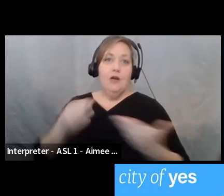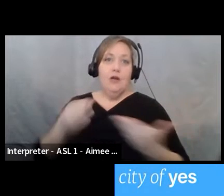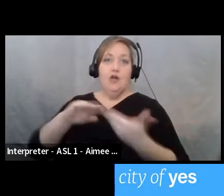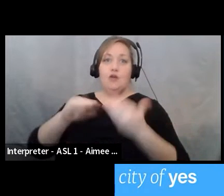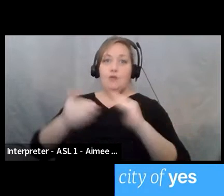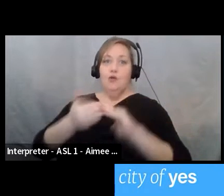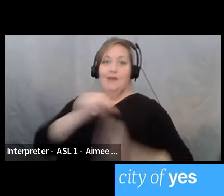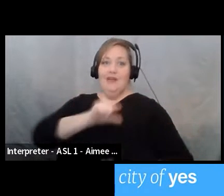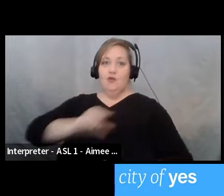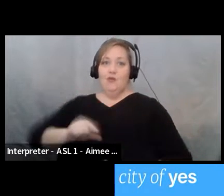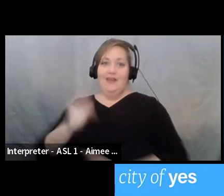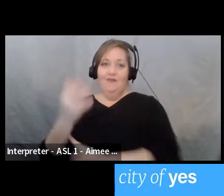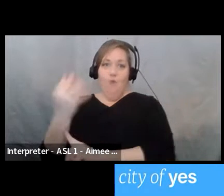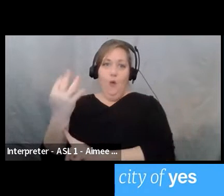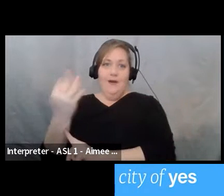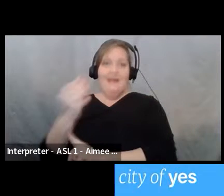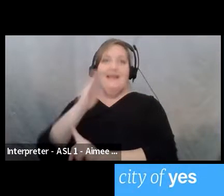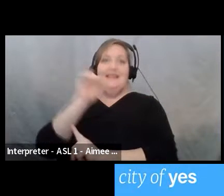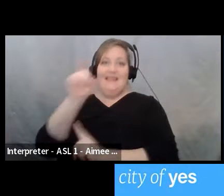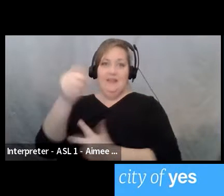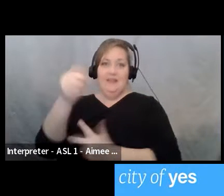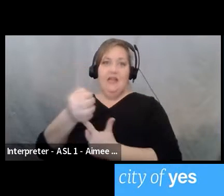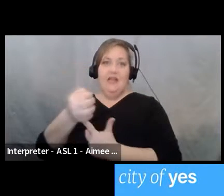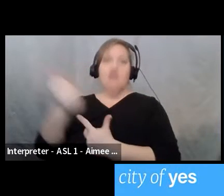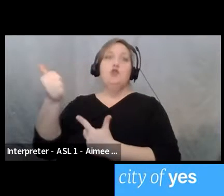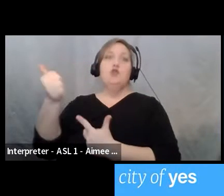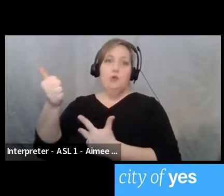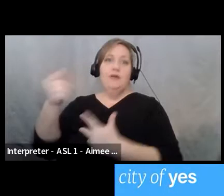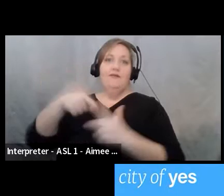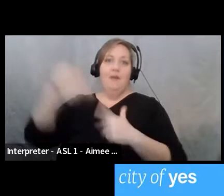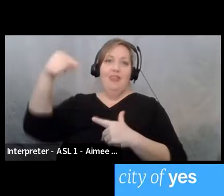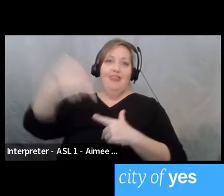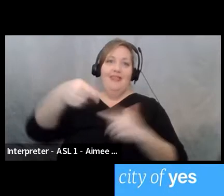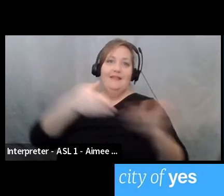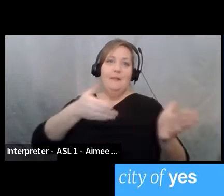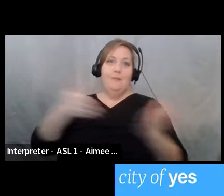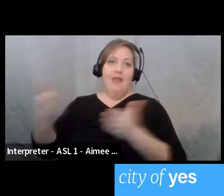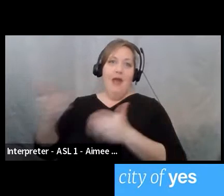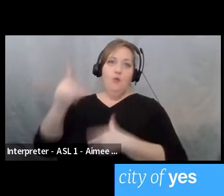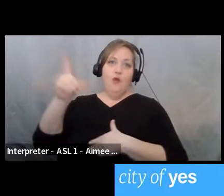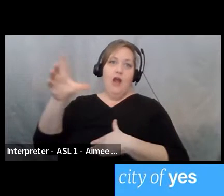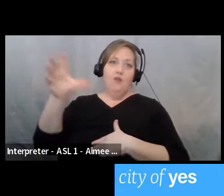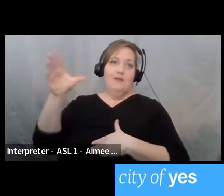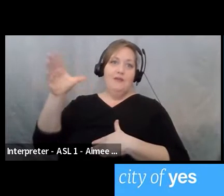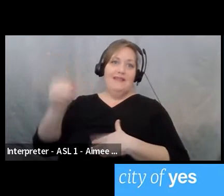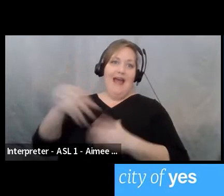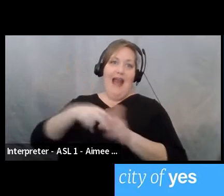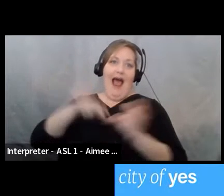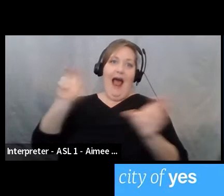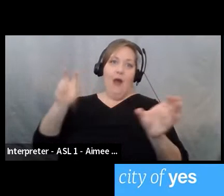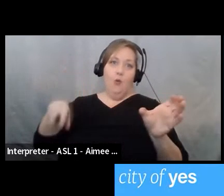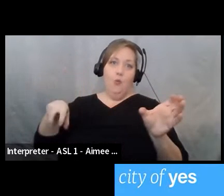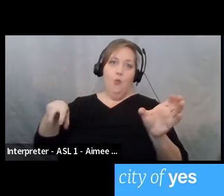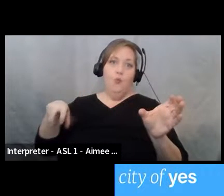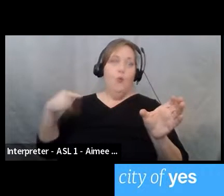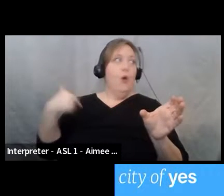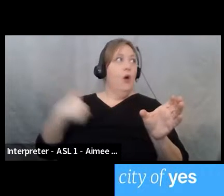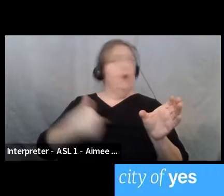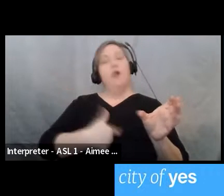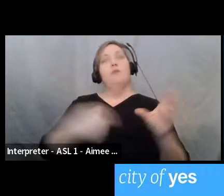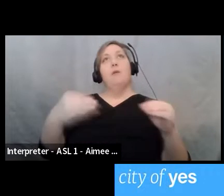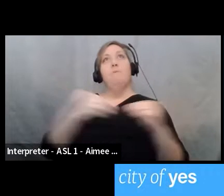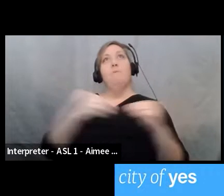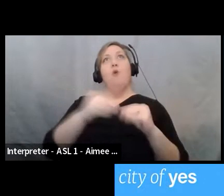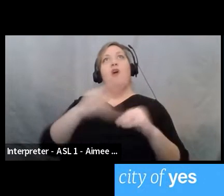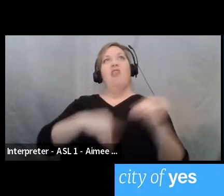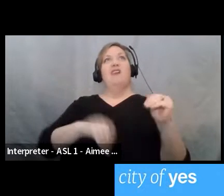in Queens needs to be excluded from this plan 100%. It's been more than